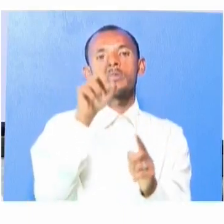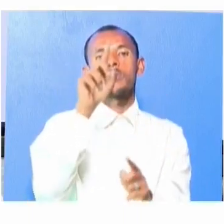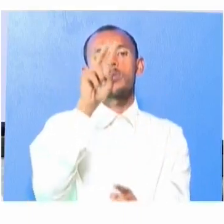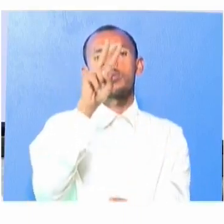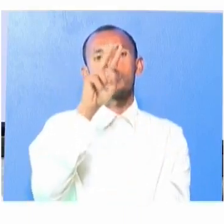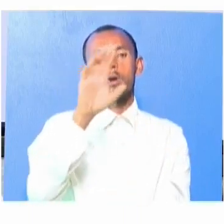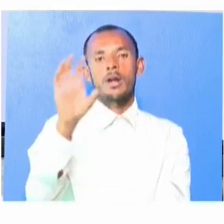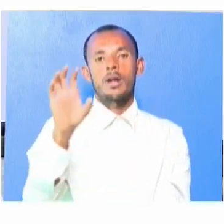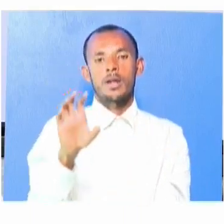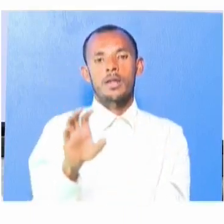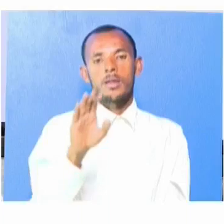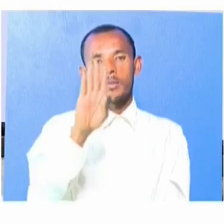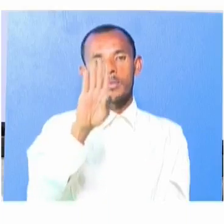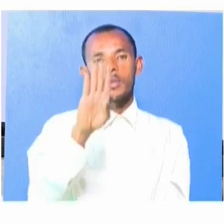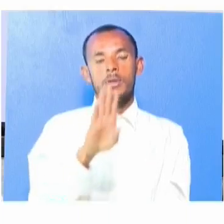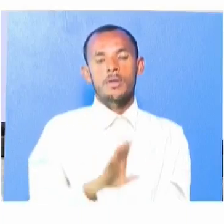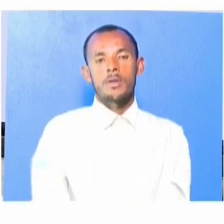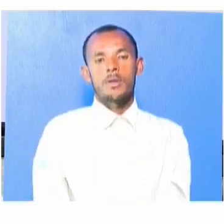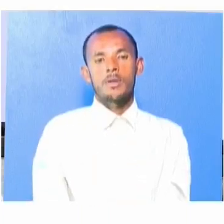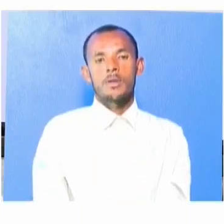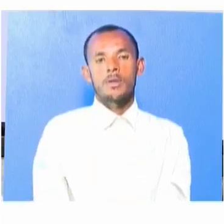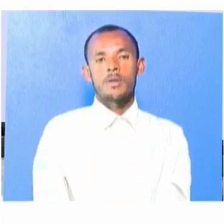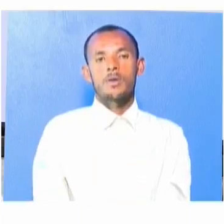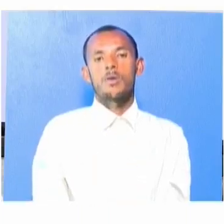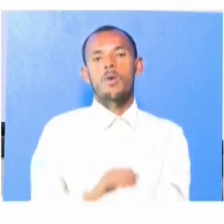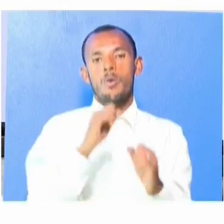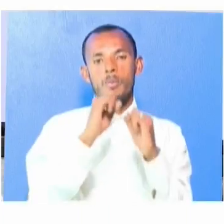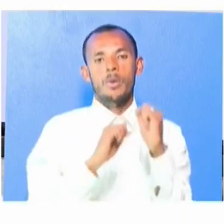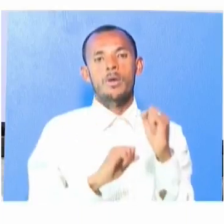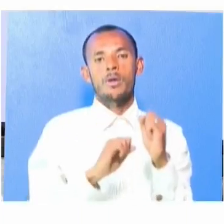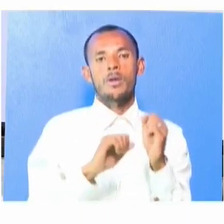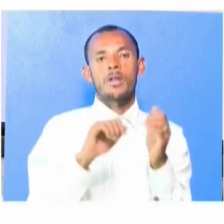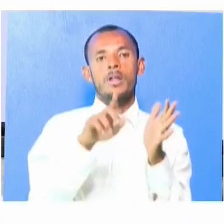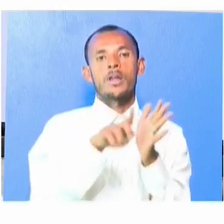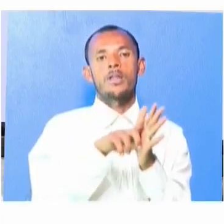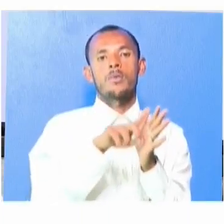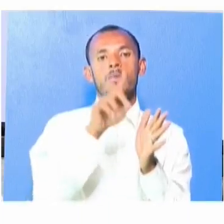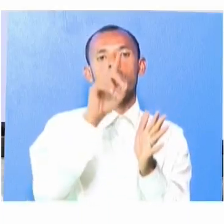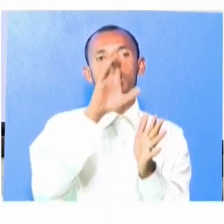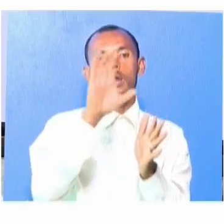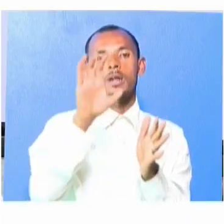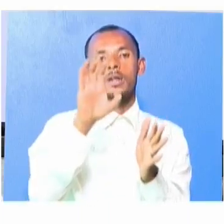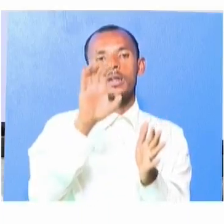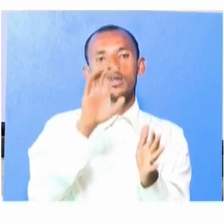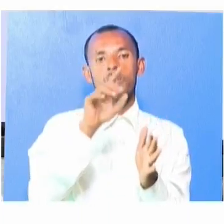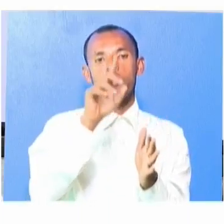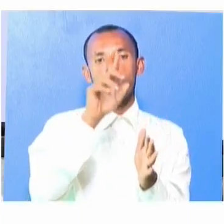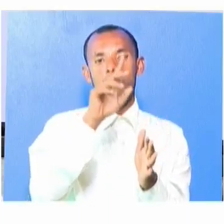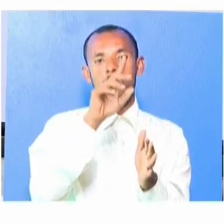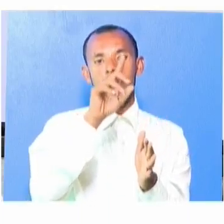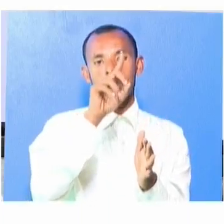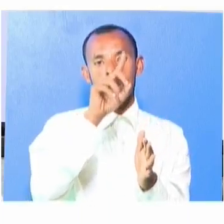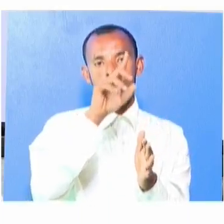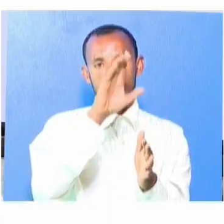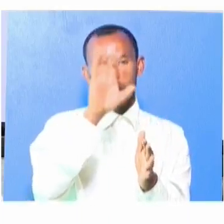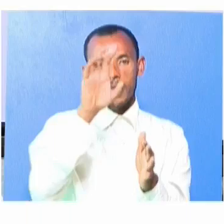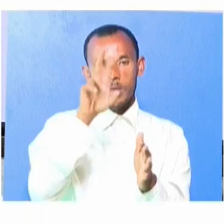200. B, compare negative 120